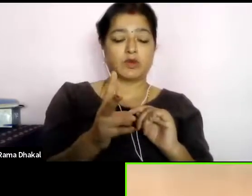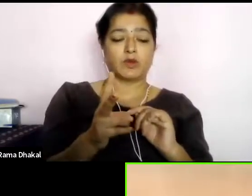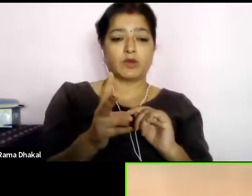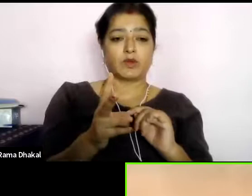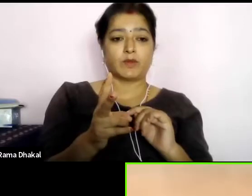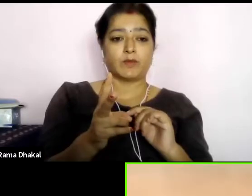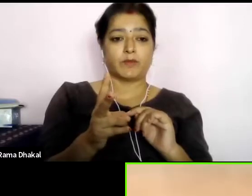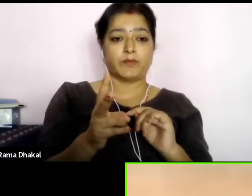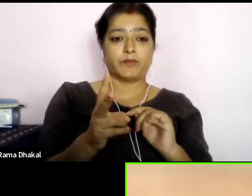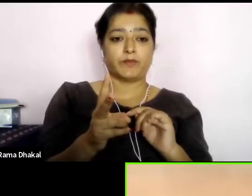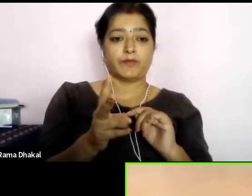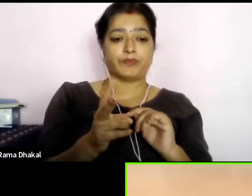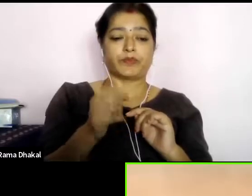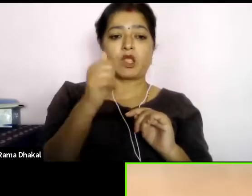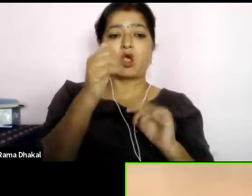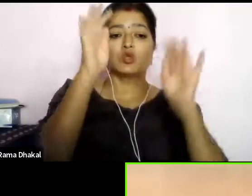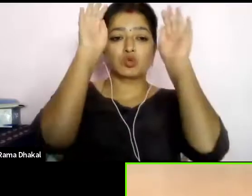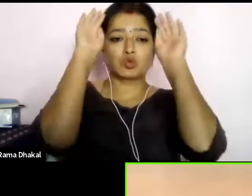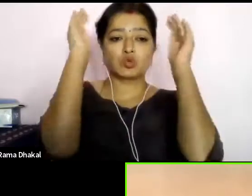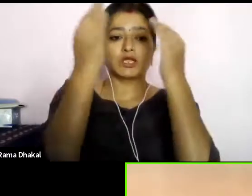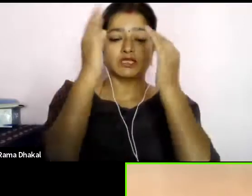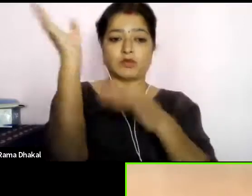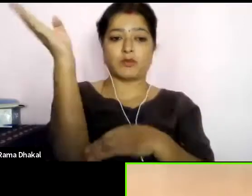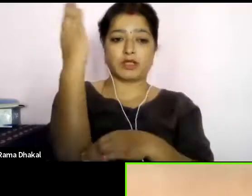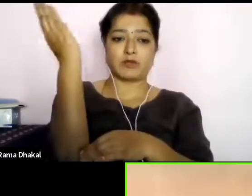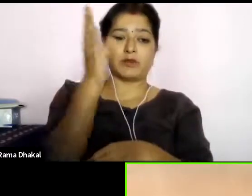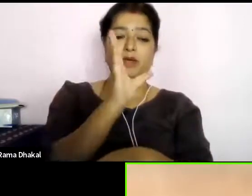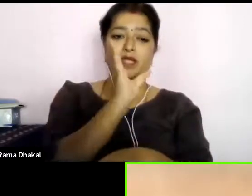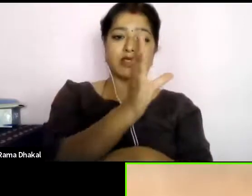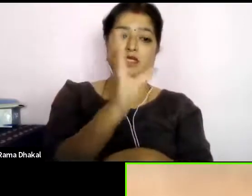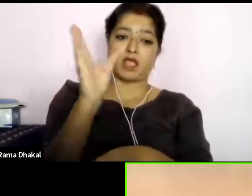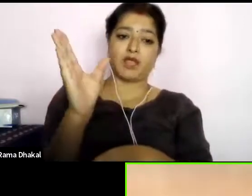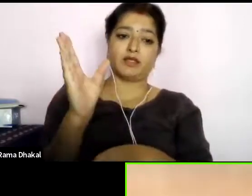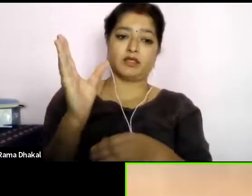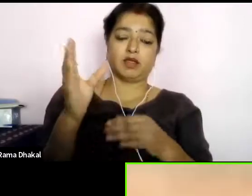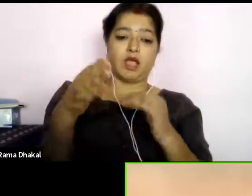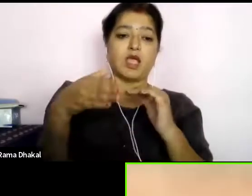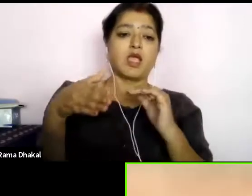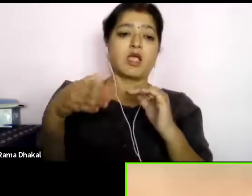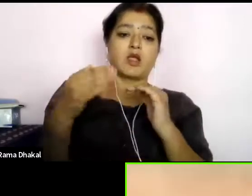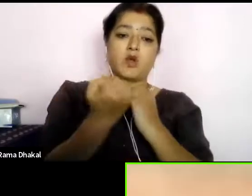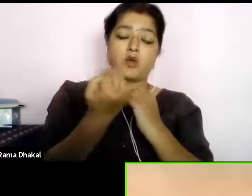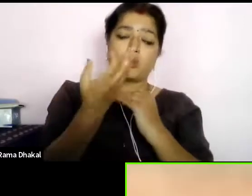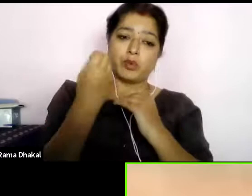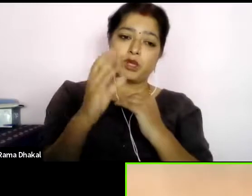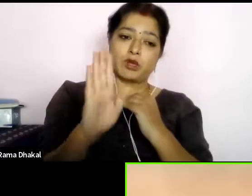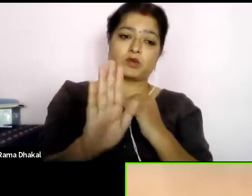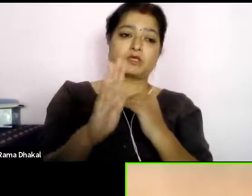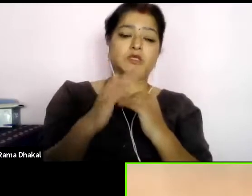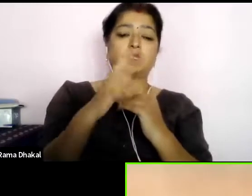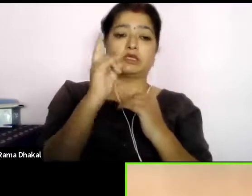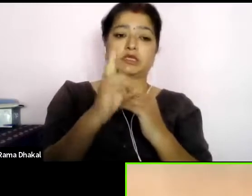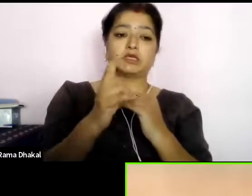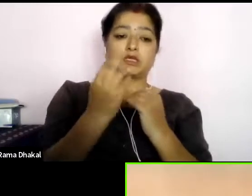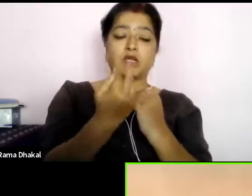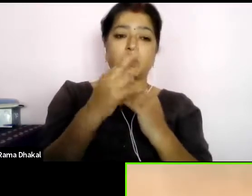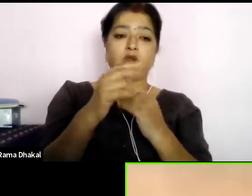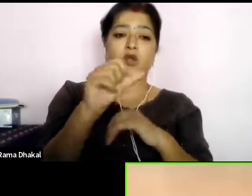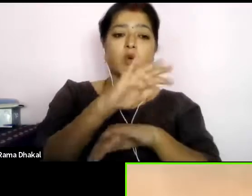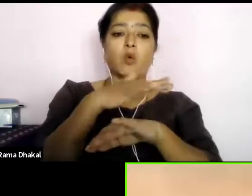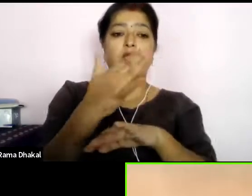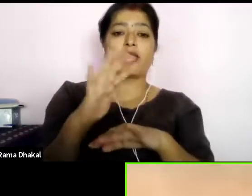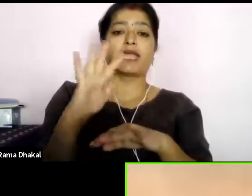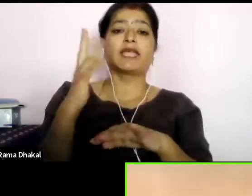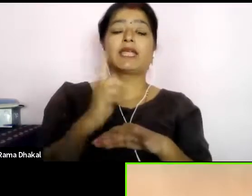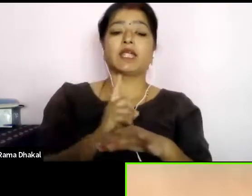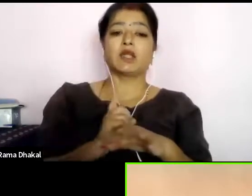violence and the discrimination that has been happening to women with disabilities and other marginalized groups. So within